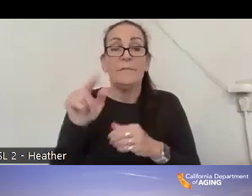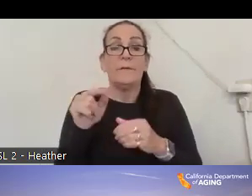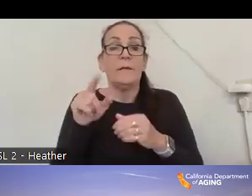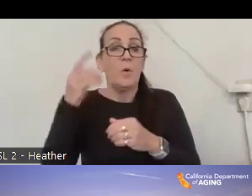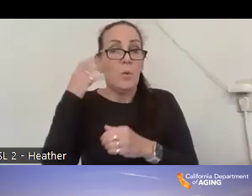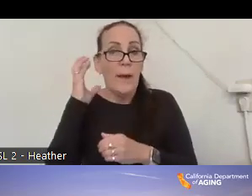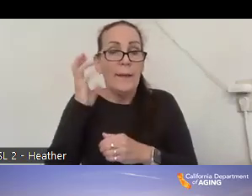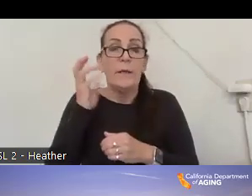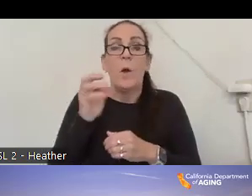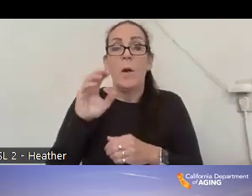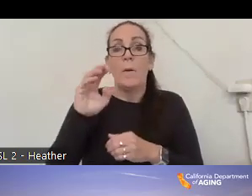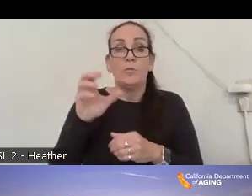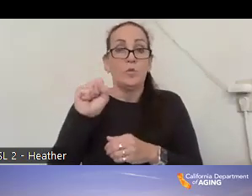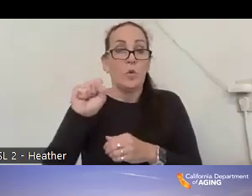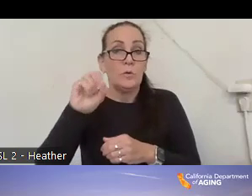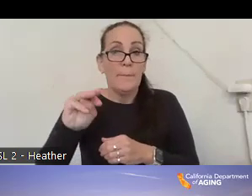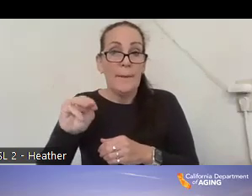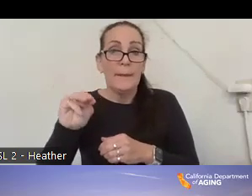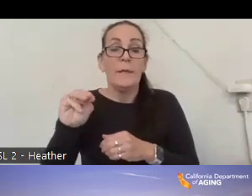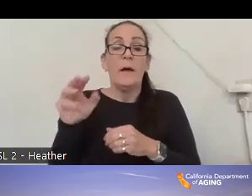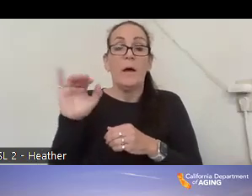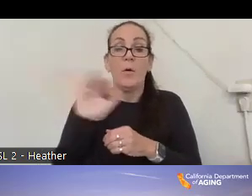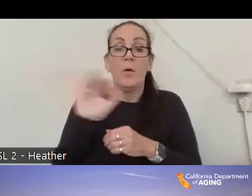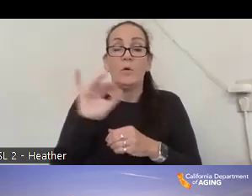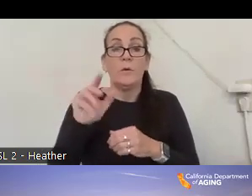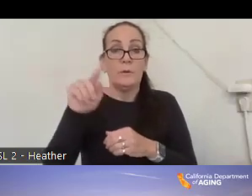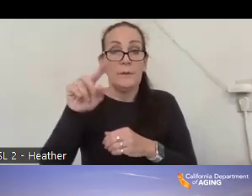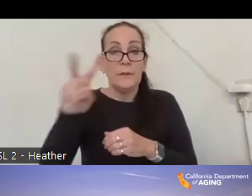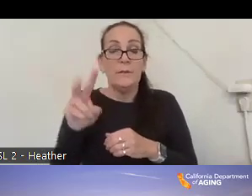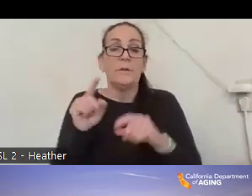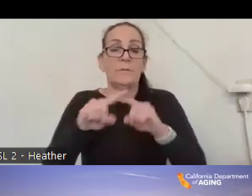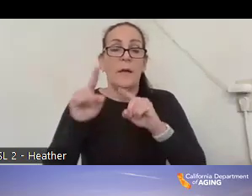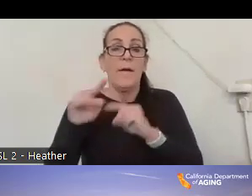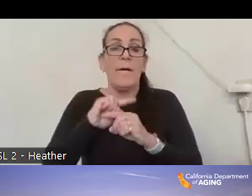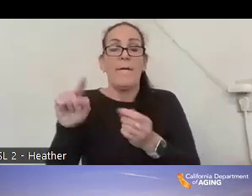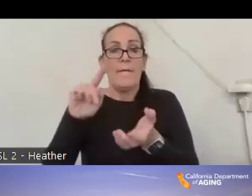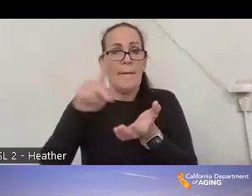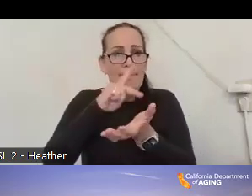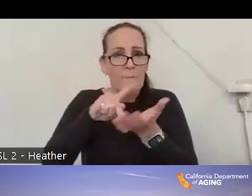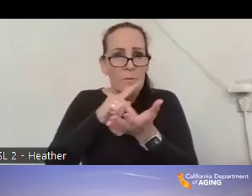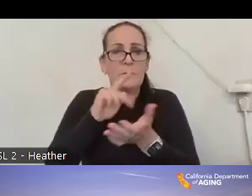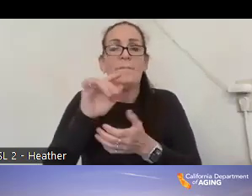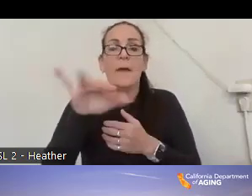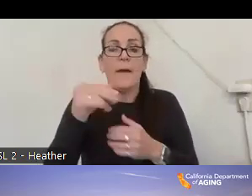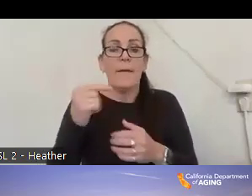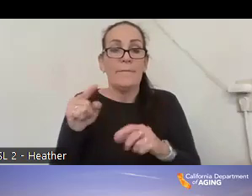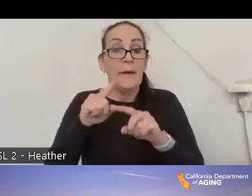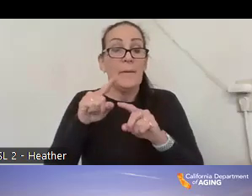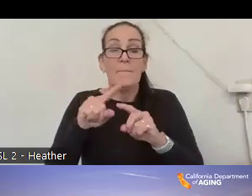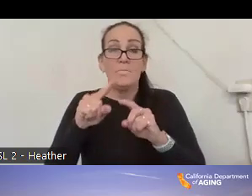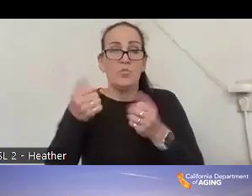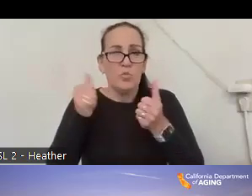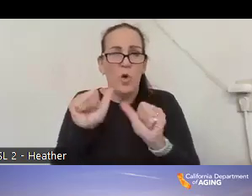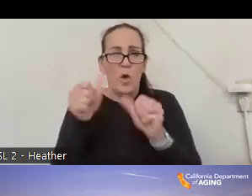media, closed circuit TVs, so such as like pharmacies and places like that, where there was a big push for